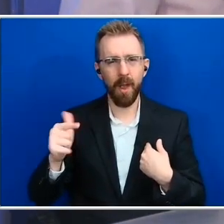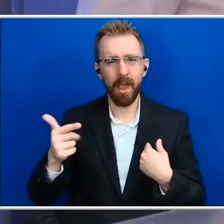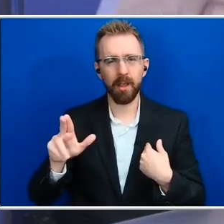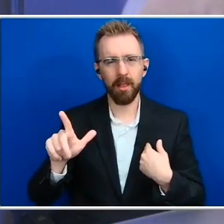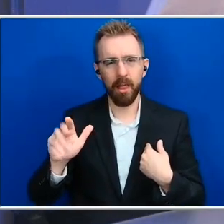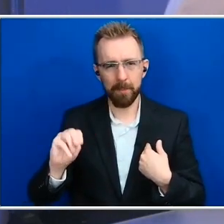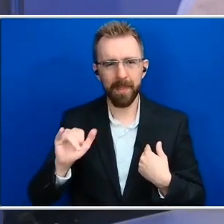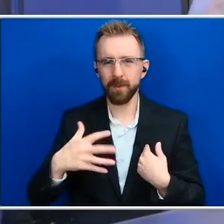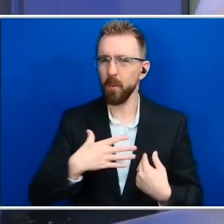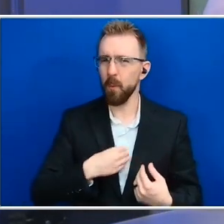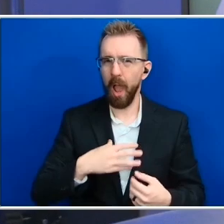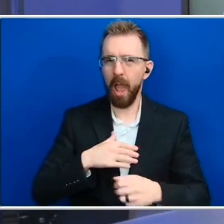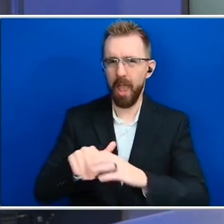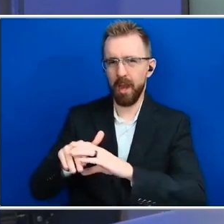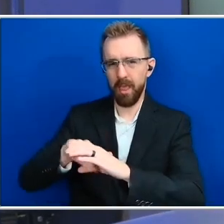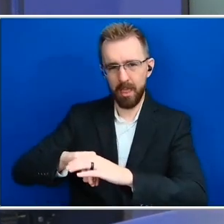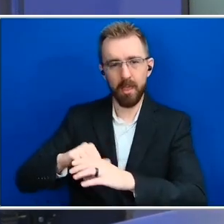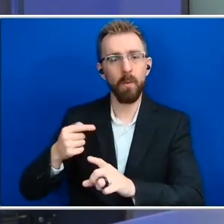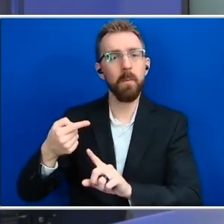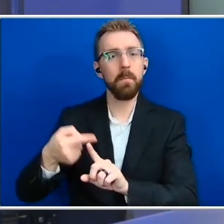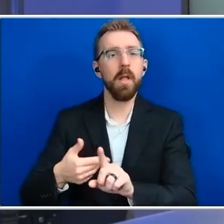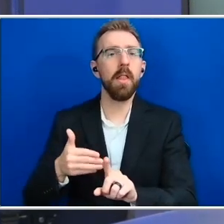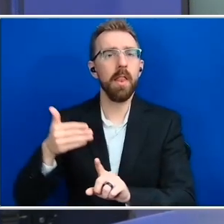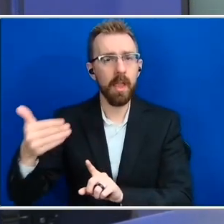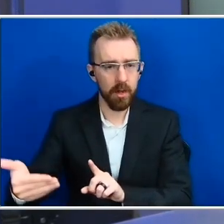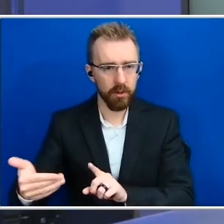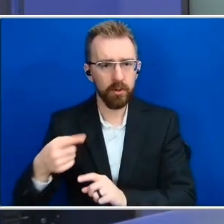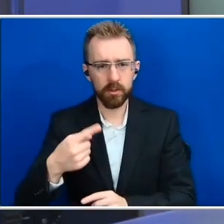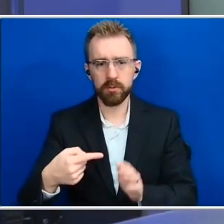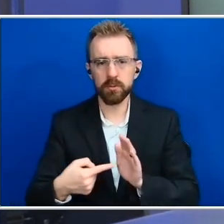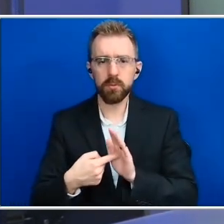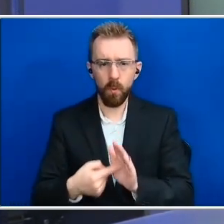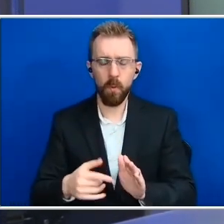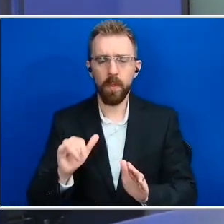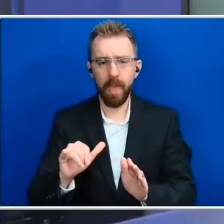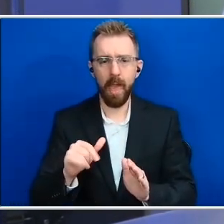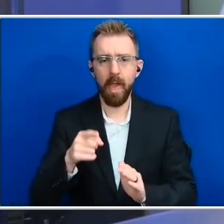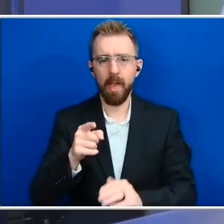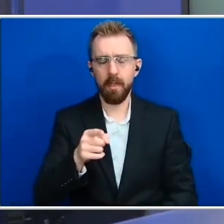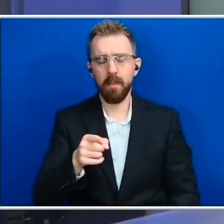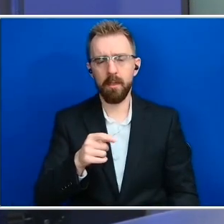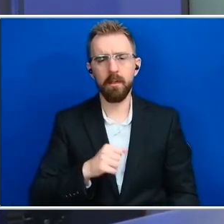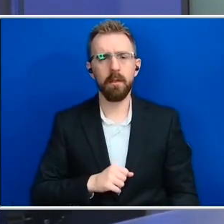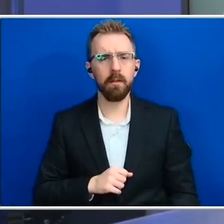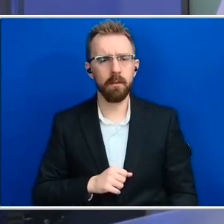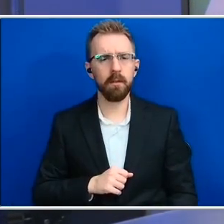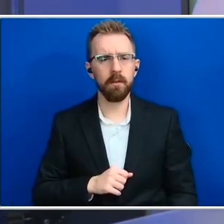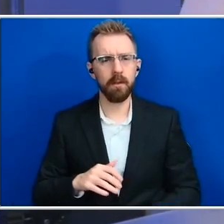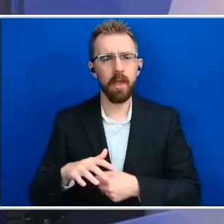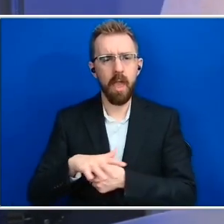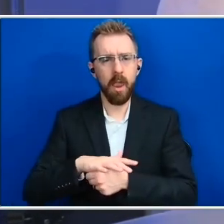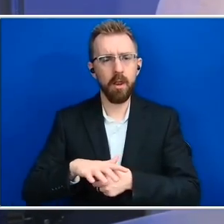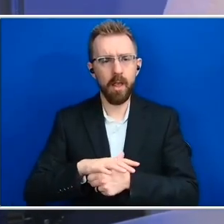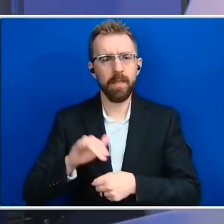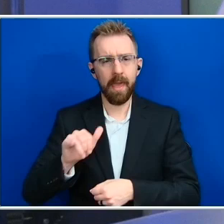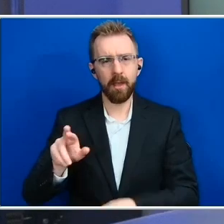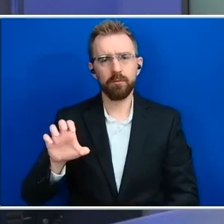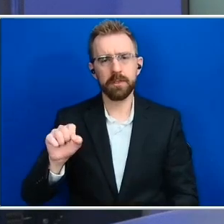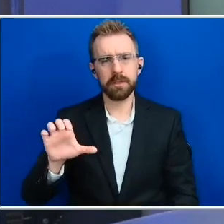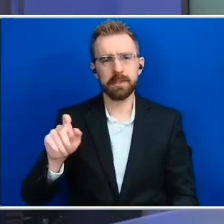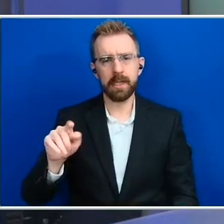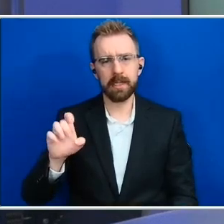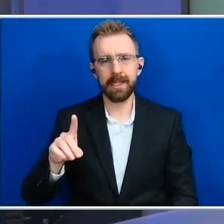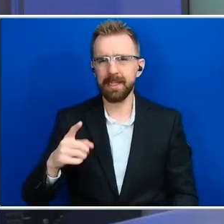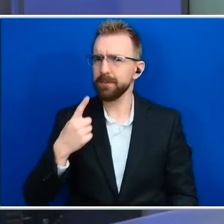then a month later, here it's shown that this is the area that is resected. It's beefy red. And